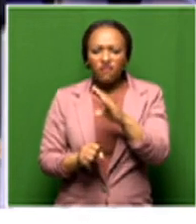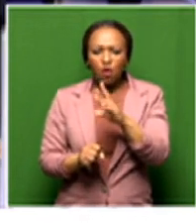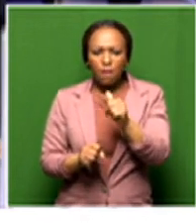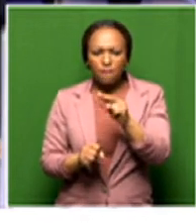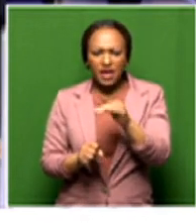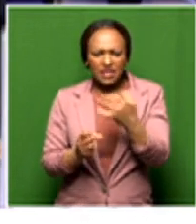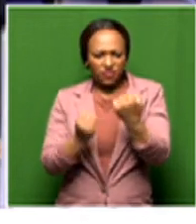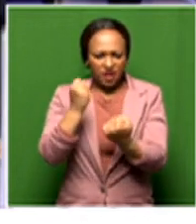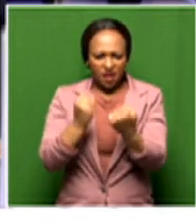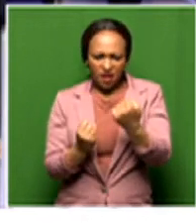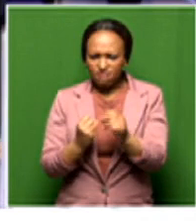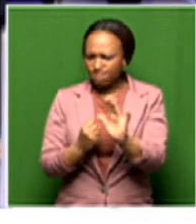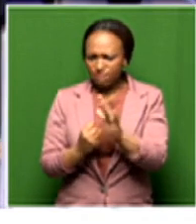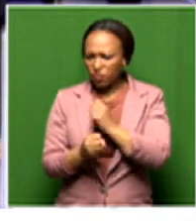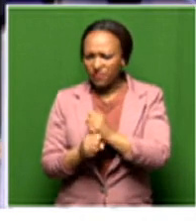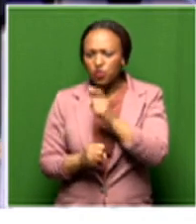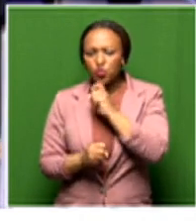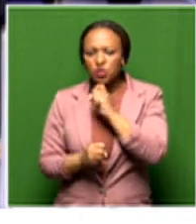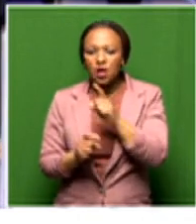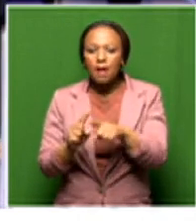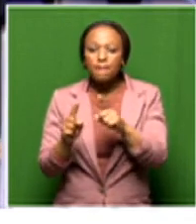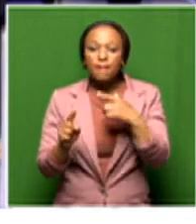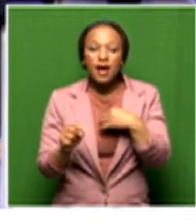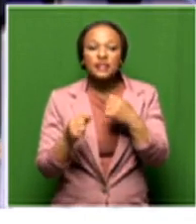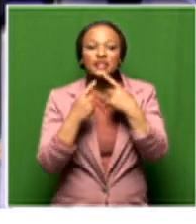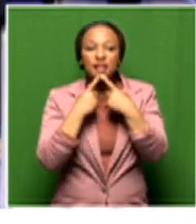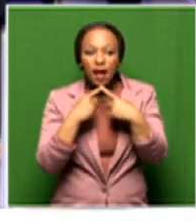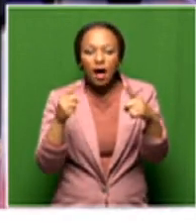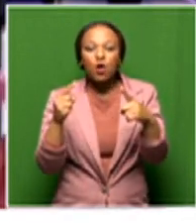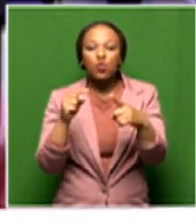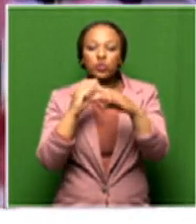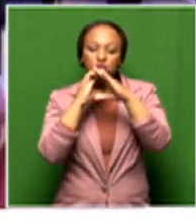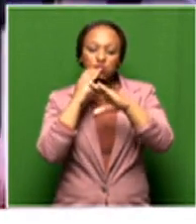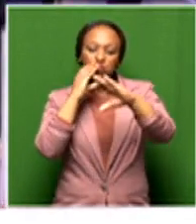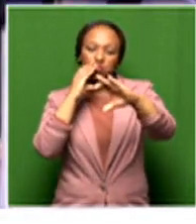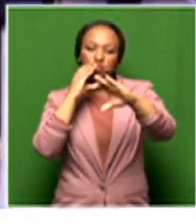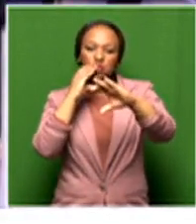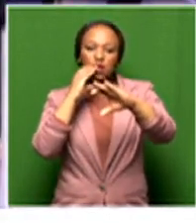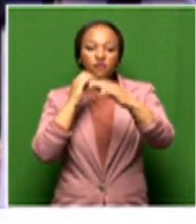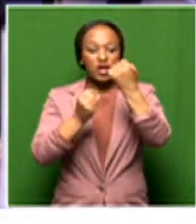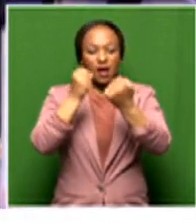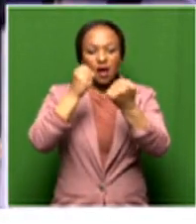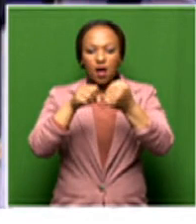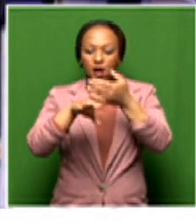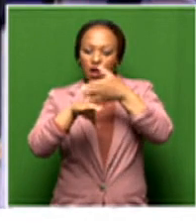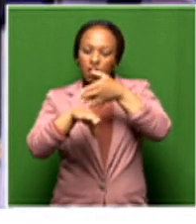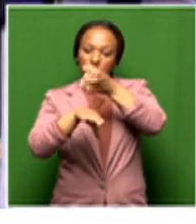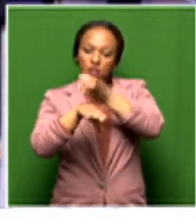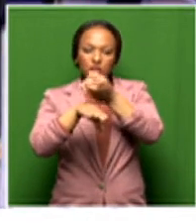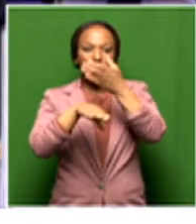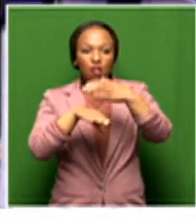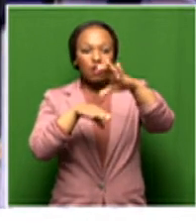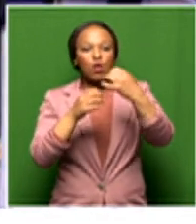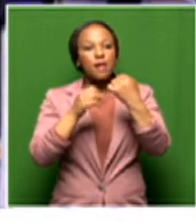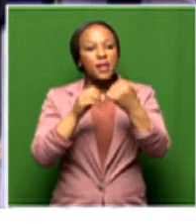vehicles, but rather we wanted to ensure that the loud hailers that sit on top of the vehicle, so that